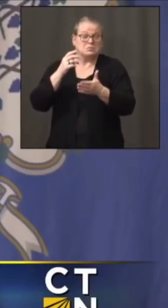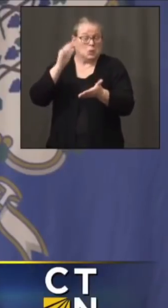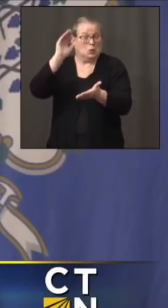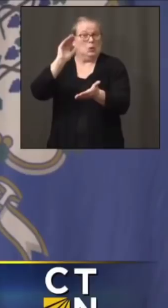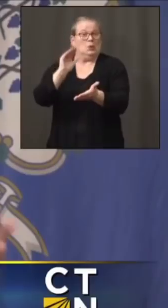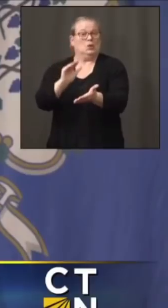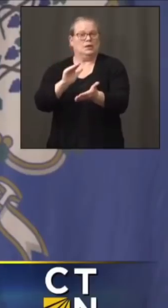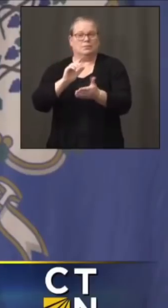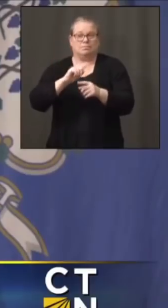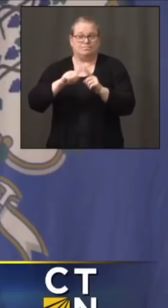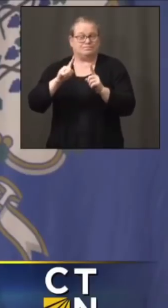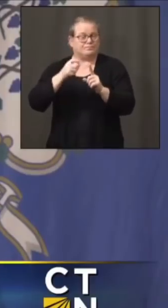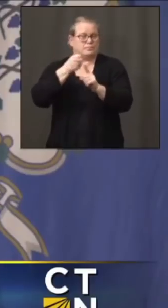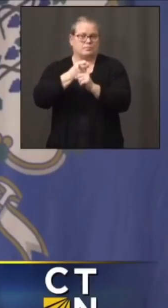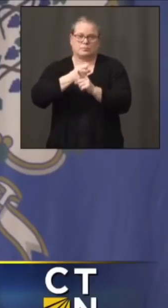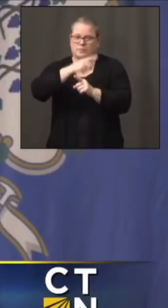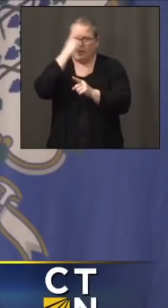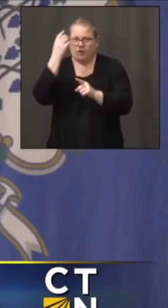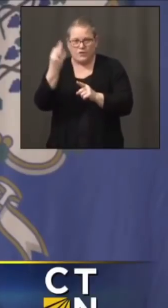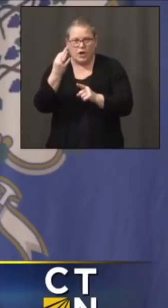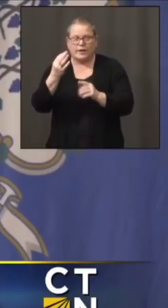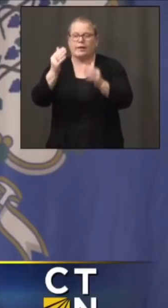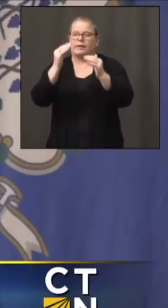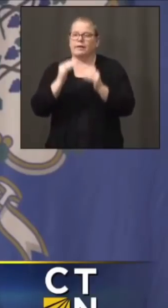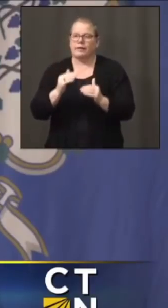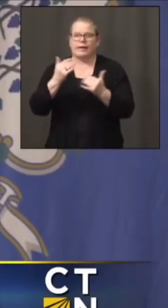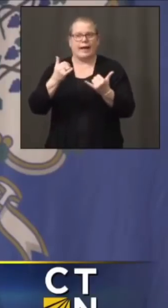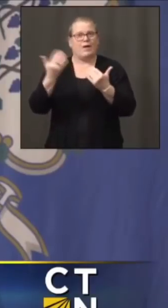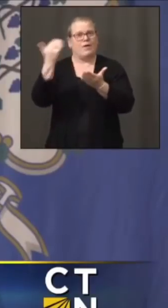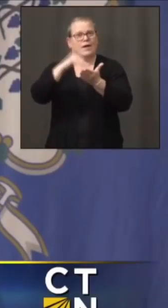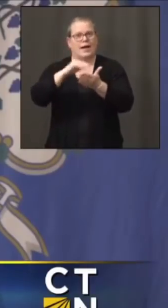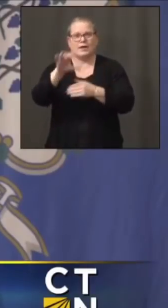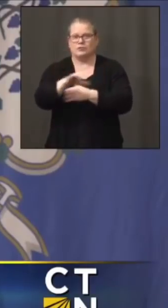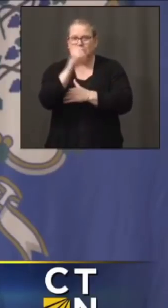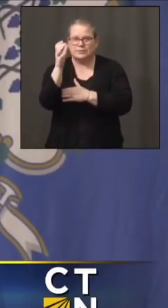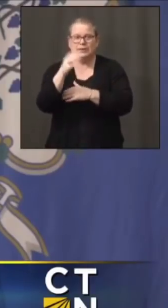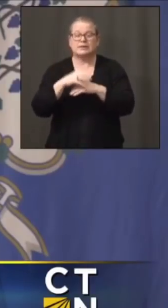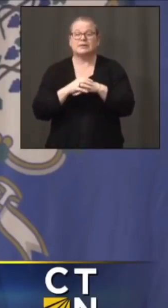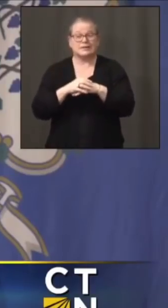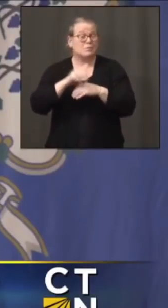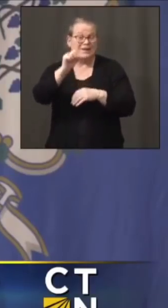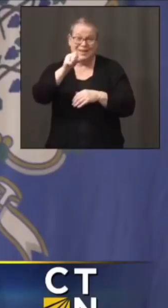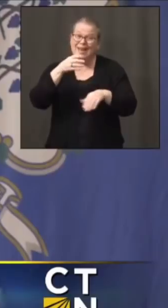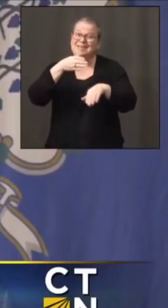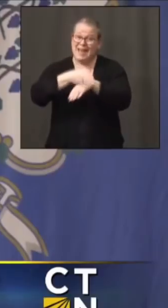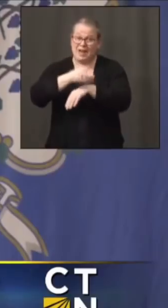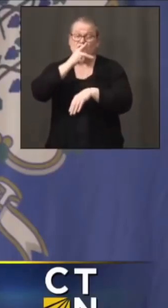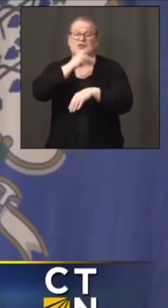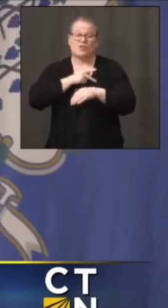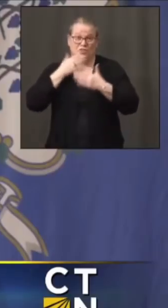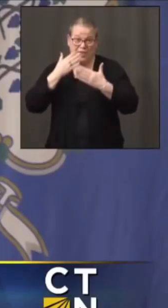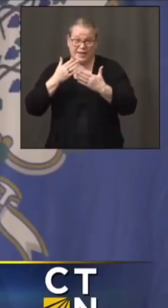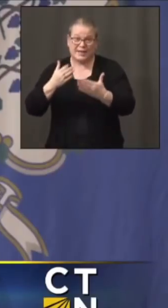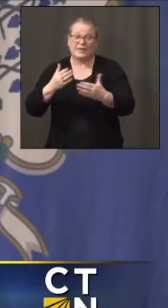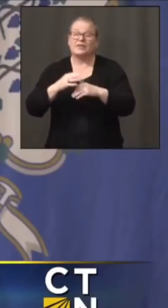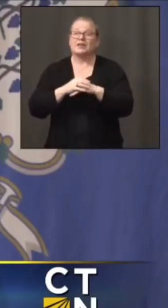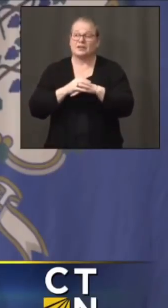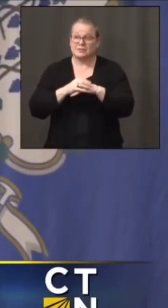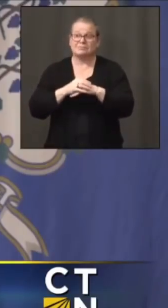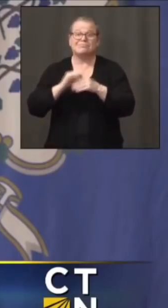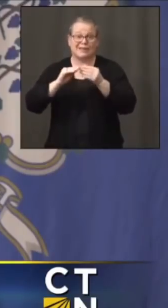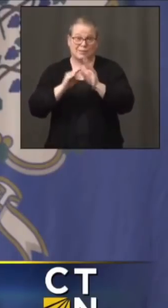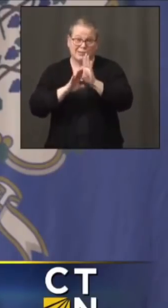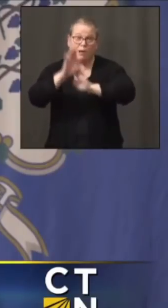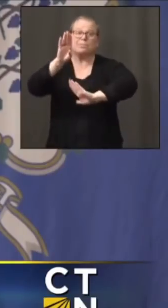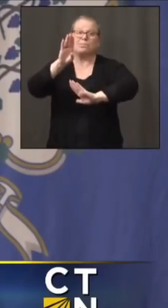you did see a little bit of a peak afterwards, not totally unexpected, maybe related to Thanksgiving, also related to college kids flying in